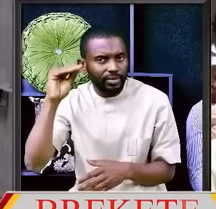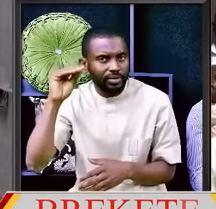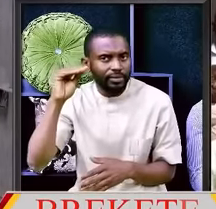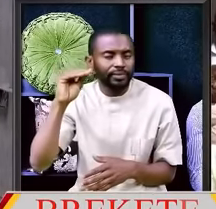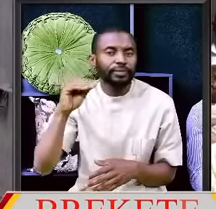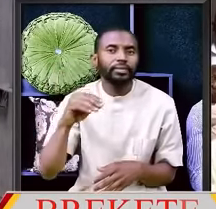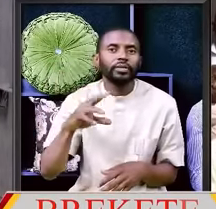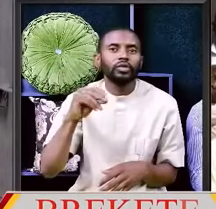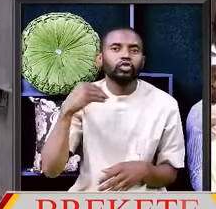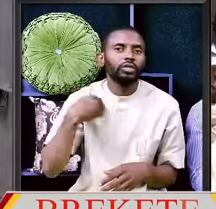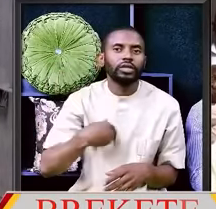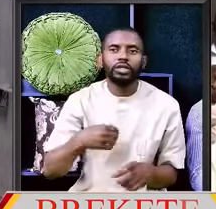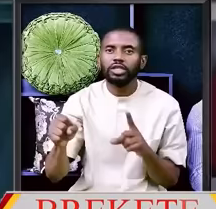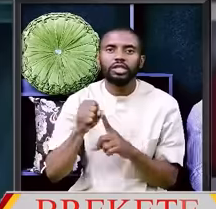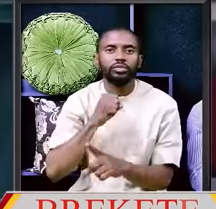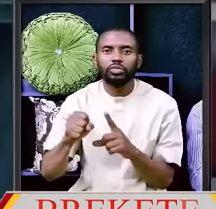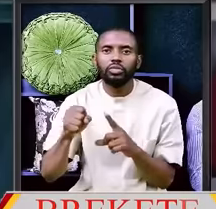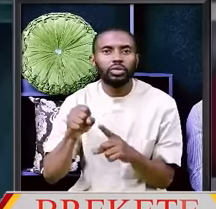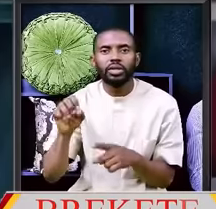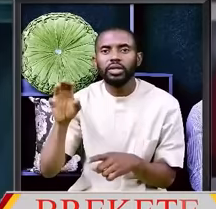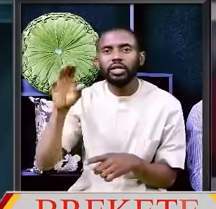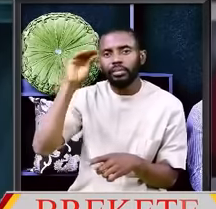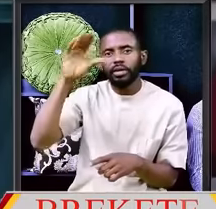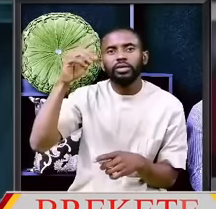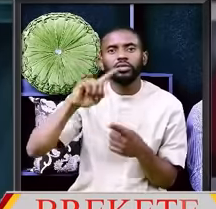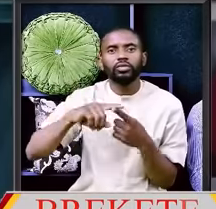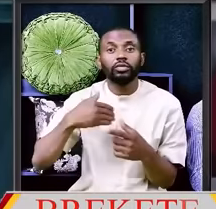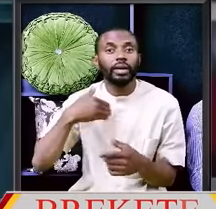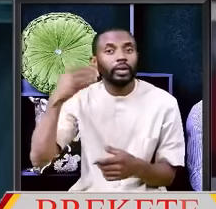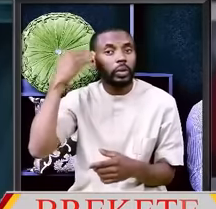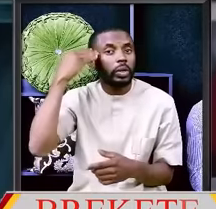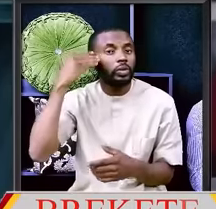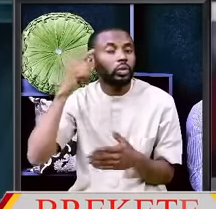They will say he don't know how to do. Nobody is bullying him, to my knowledge.